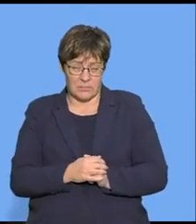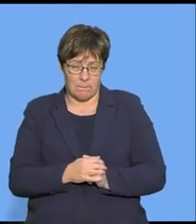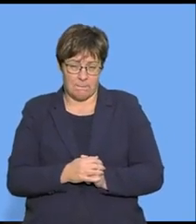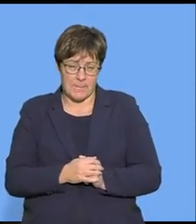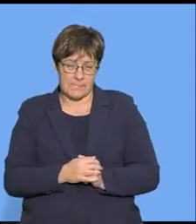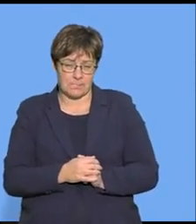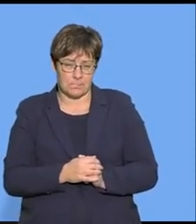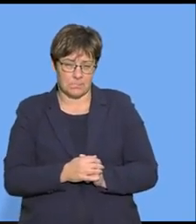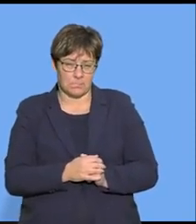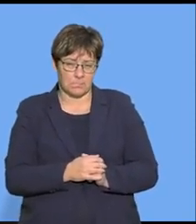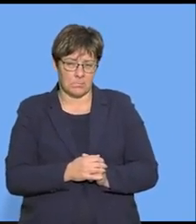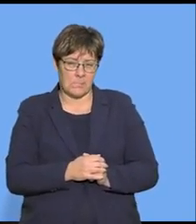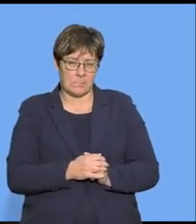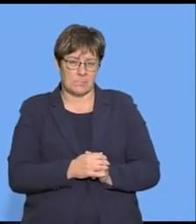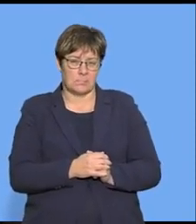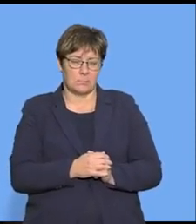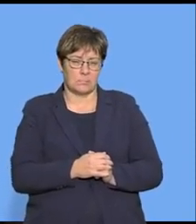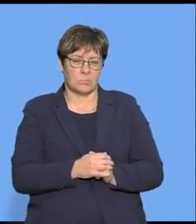intersect the graph